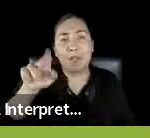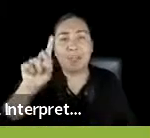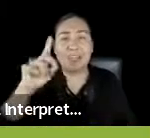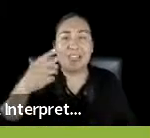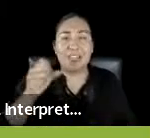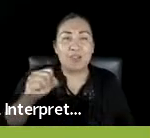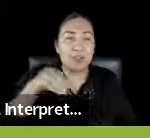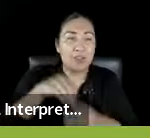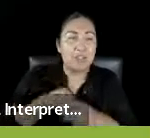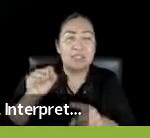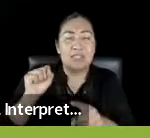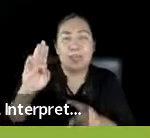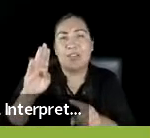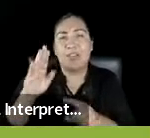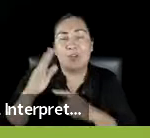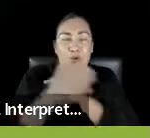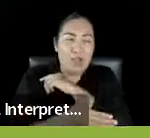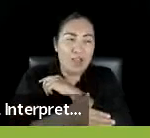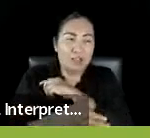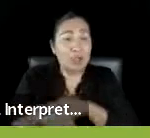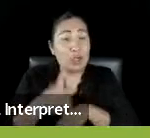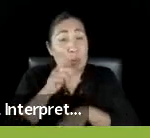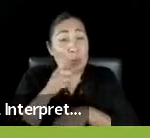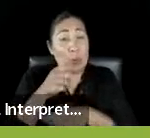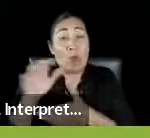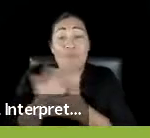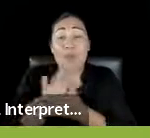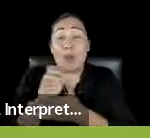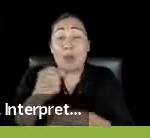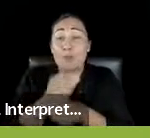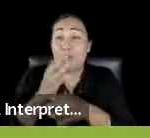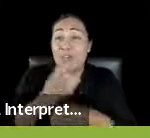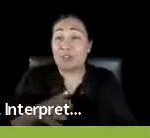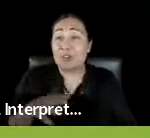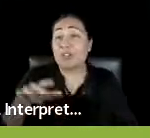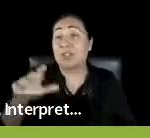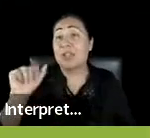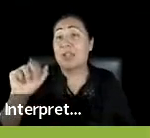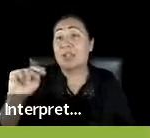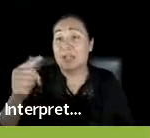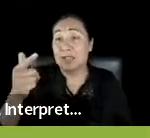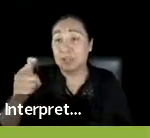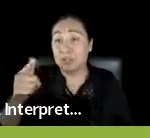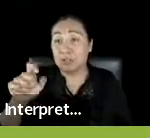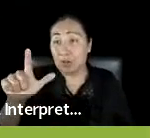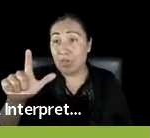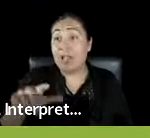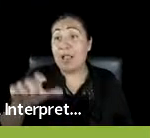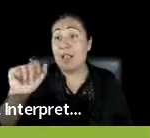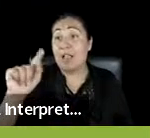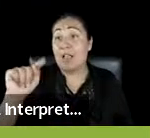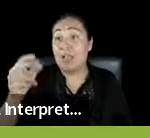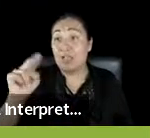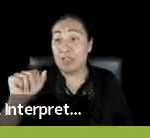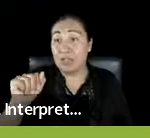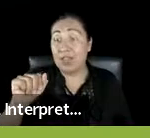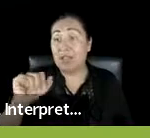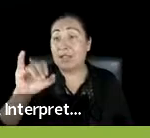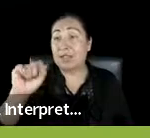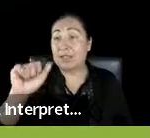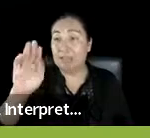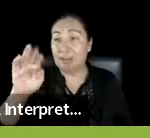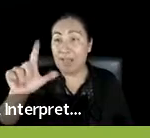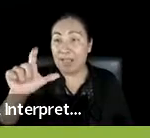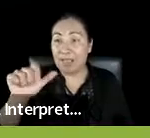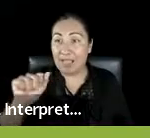County. Filmmakers Angel Garza, Athena Spencer, Isabella Rocio, and Jaden Yenge, with support from advisor